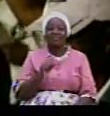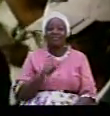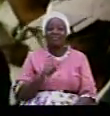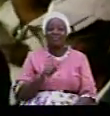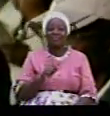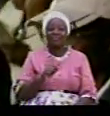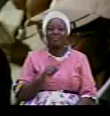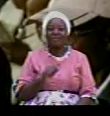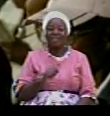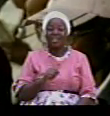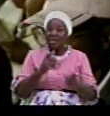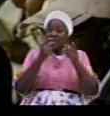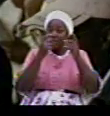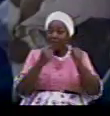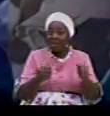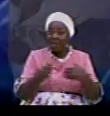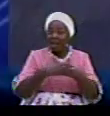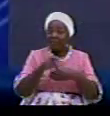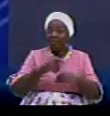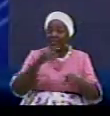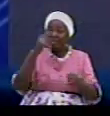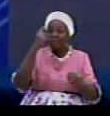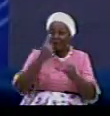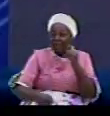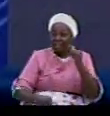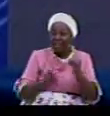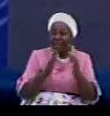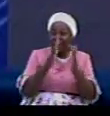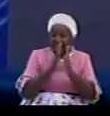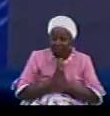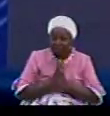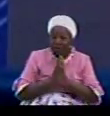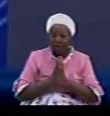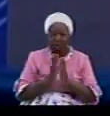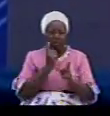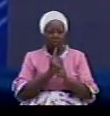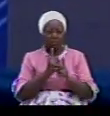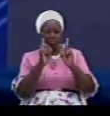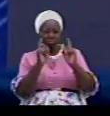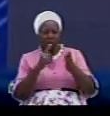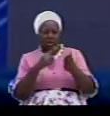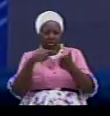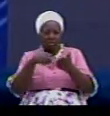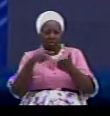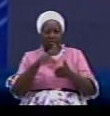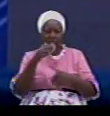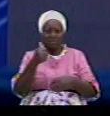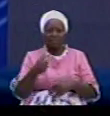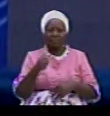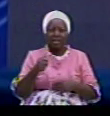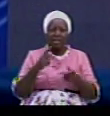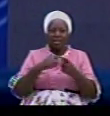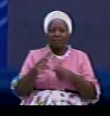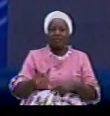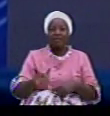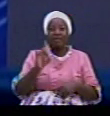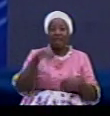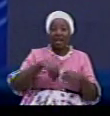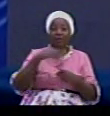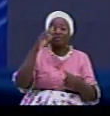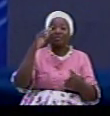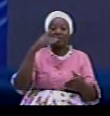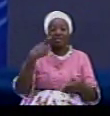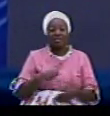Immediately after the final amen, you check up yourself and you'll find out the key